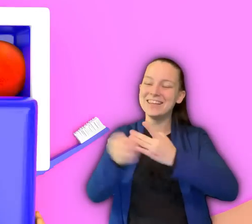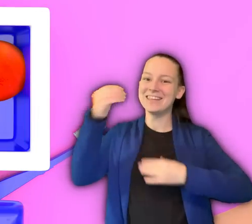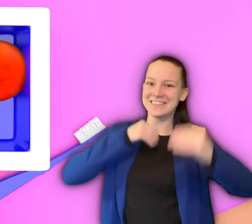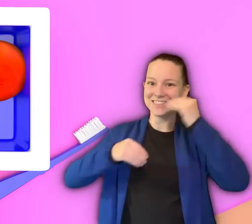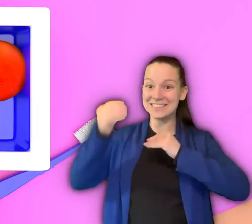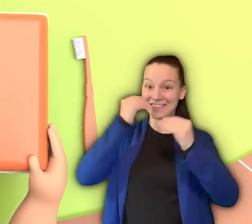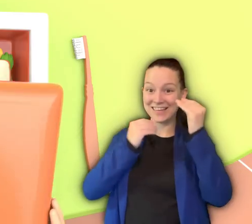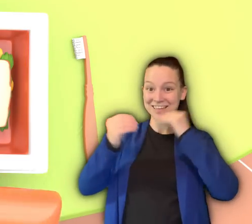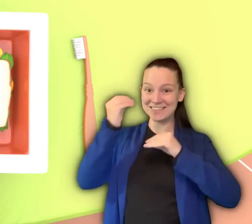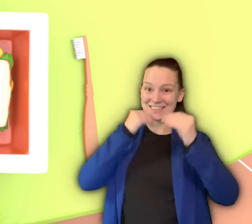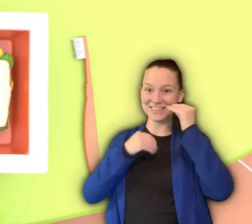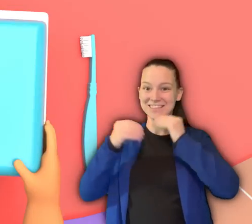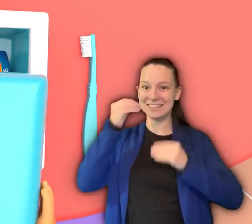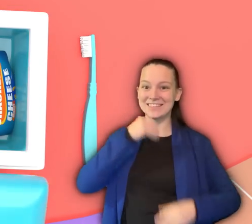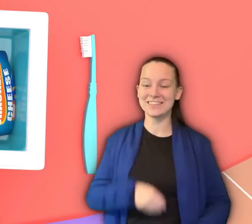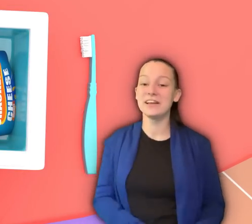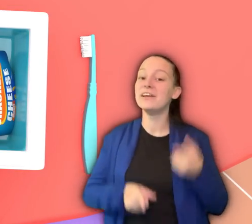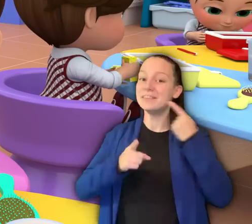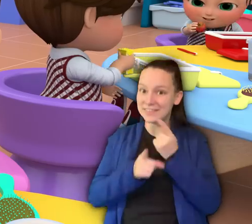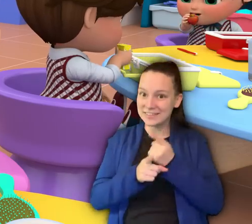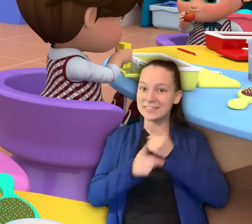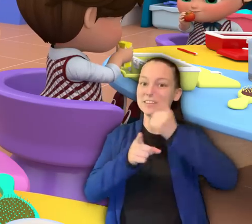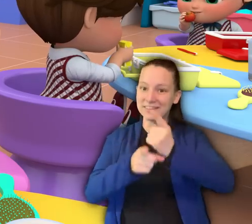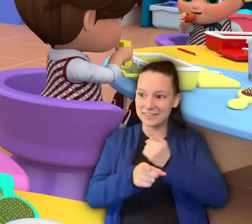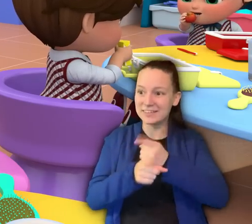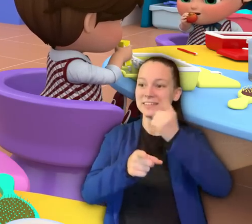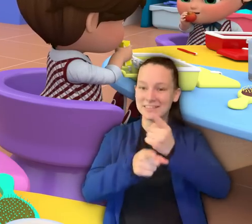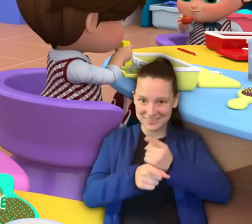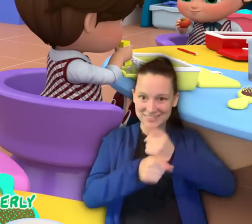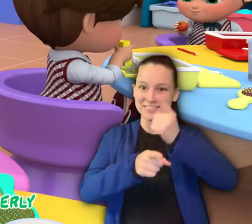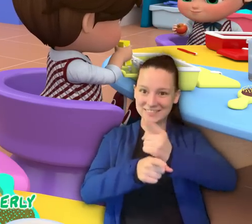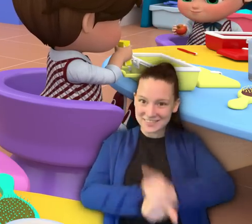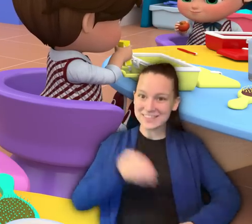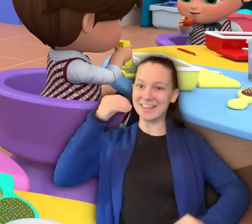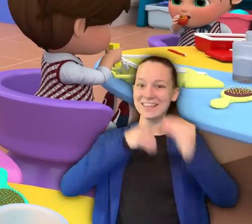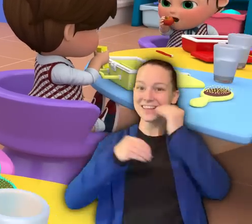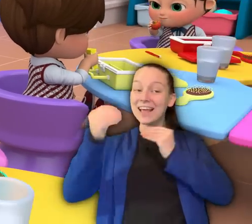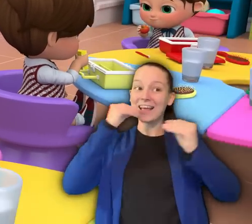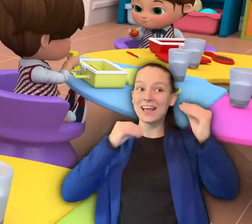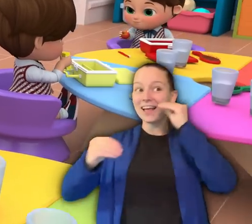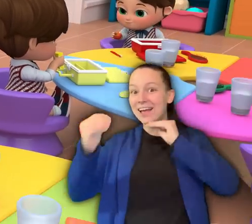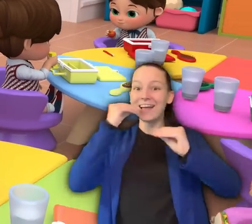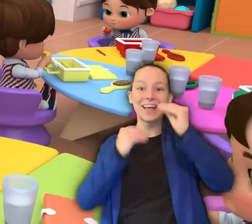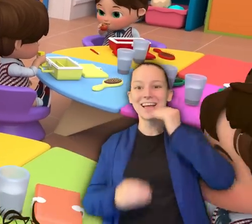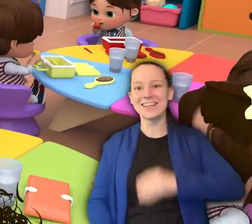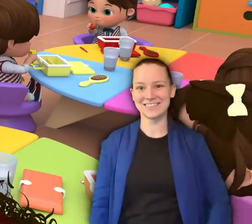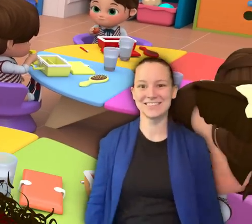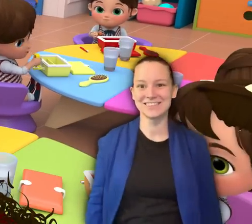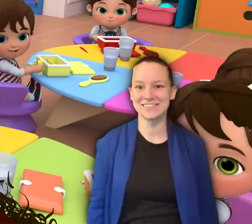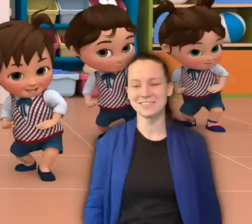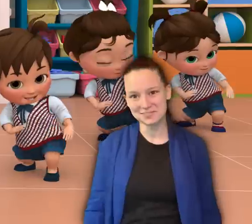properly eat it every day properly properly properly properly eat it every